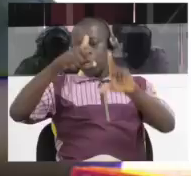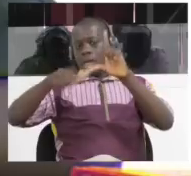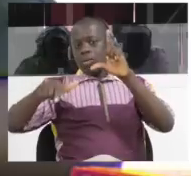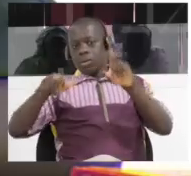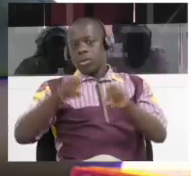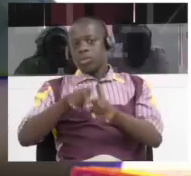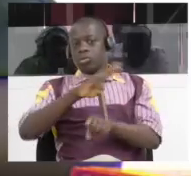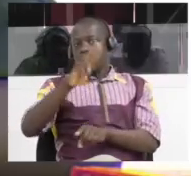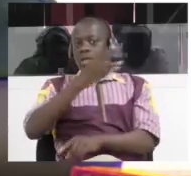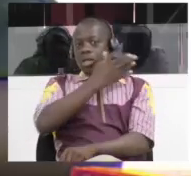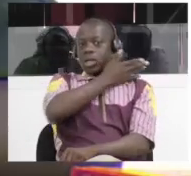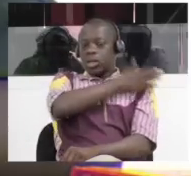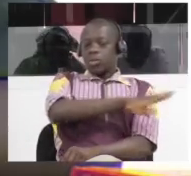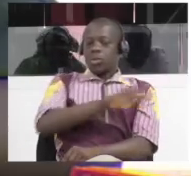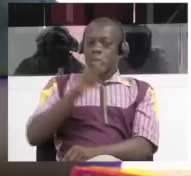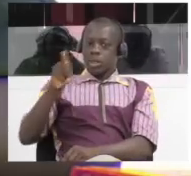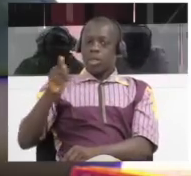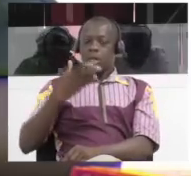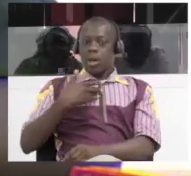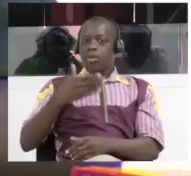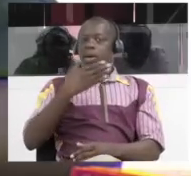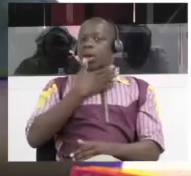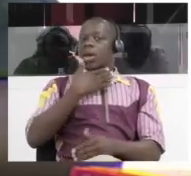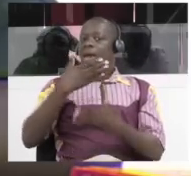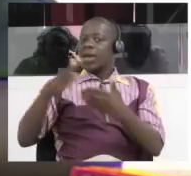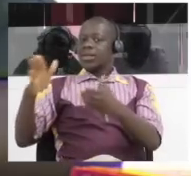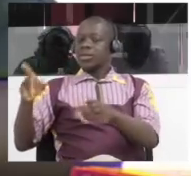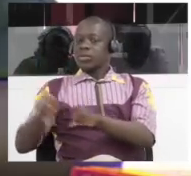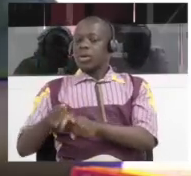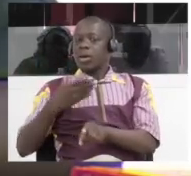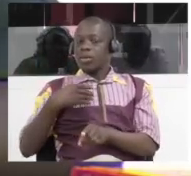me to have access to those sensitive